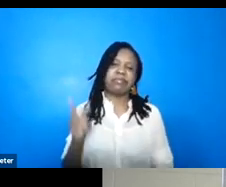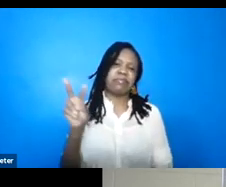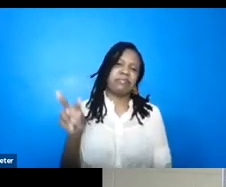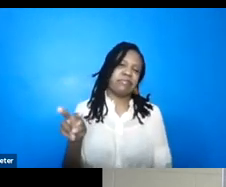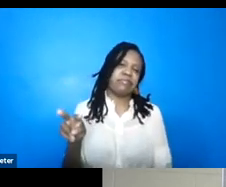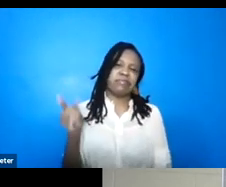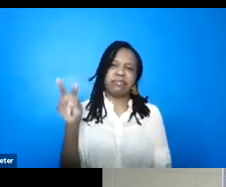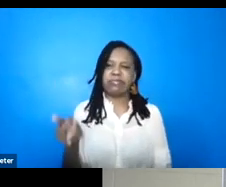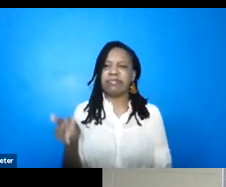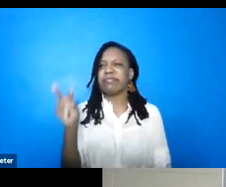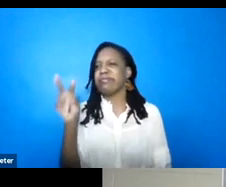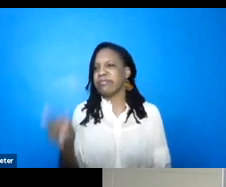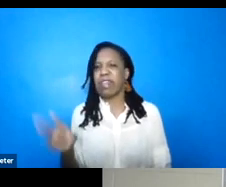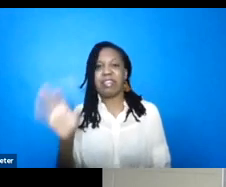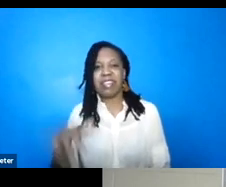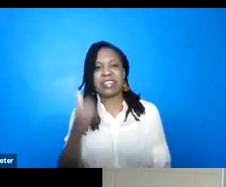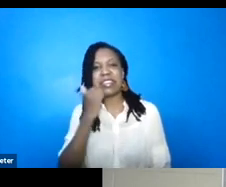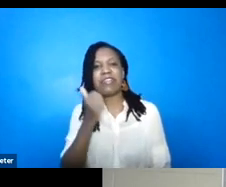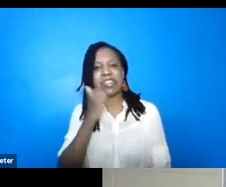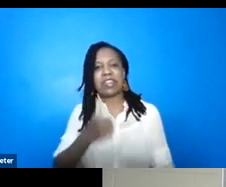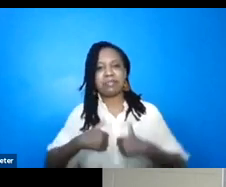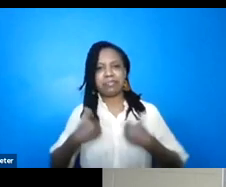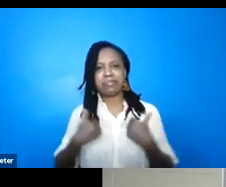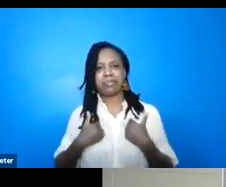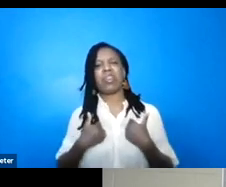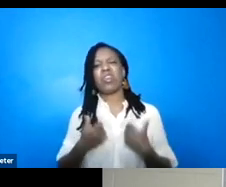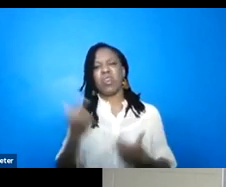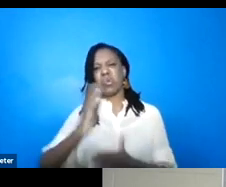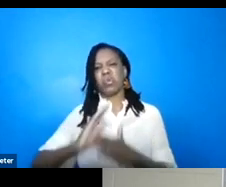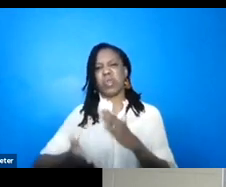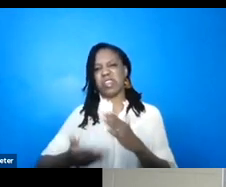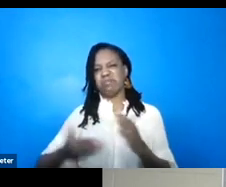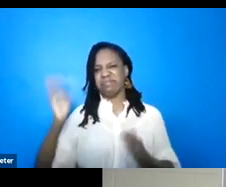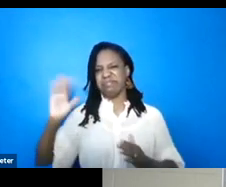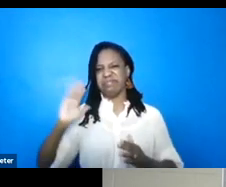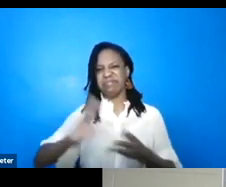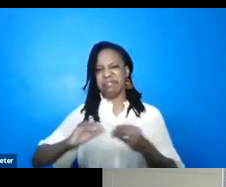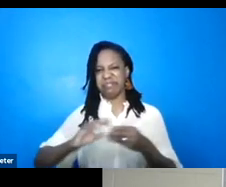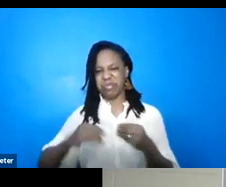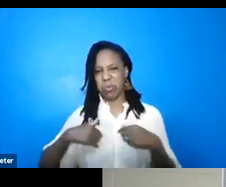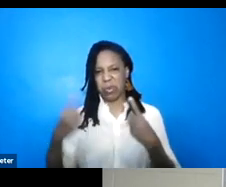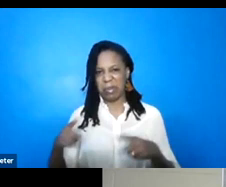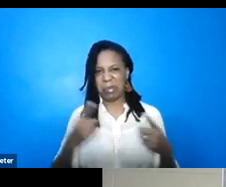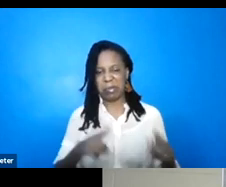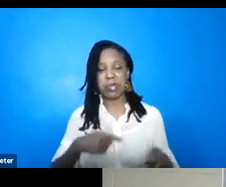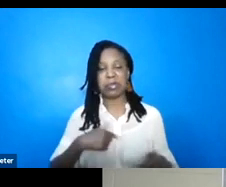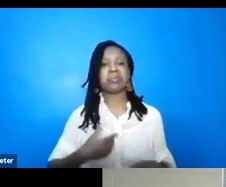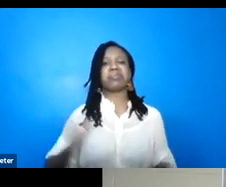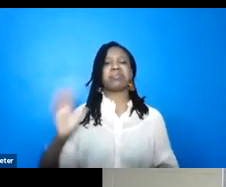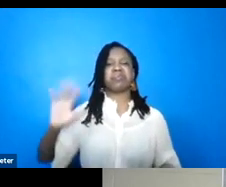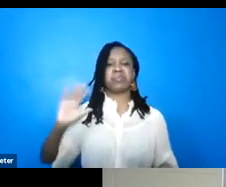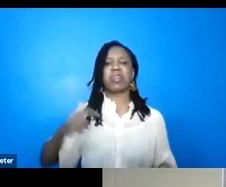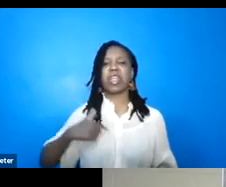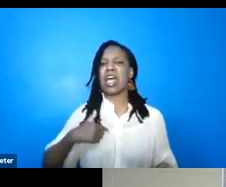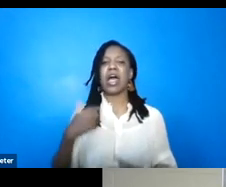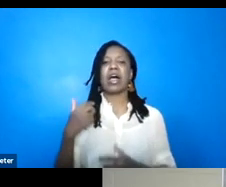weekend I was selling drugs, had a dispute with a person. And looking back at it now, I could have easily walked away from the